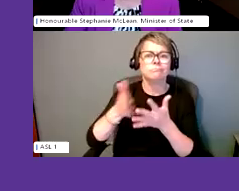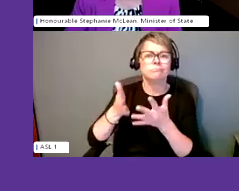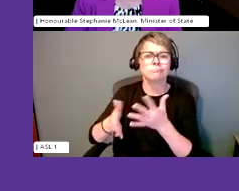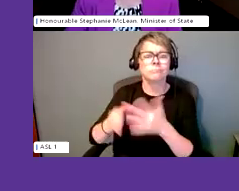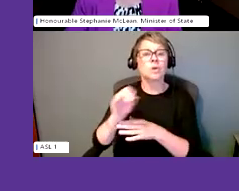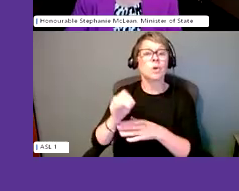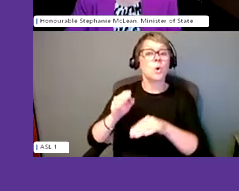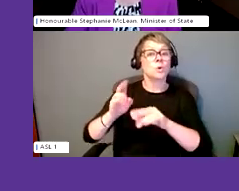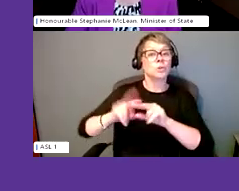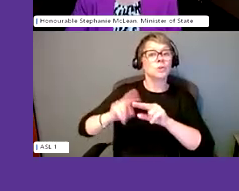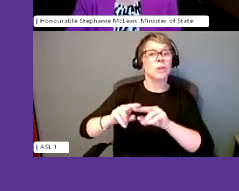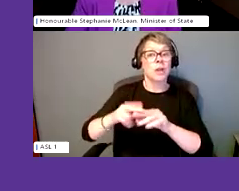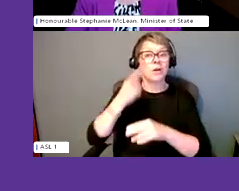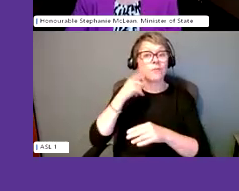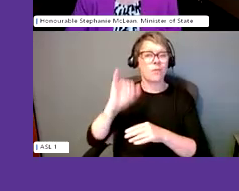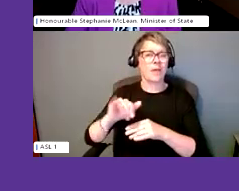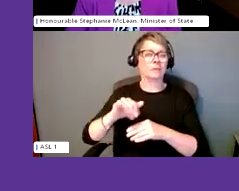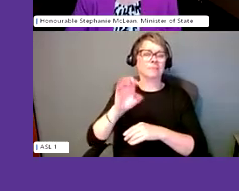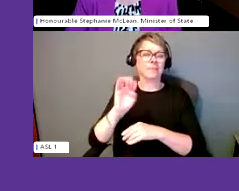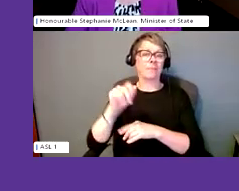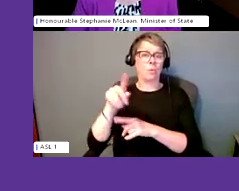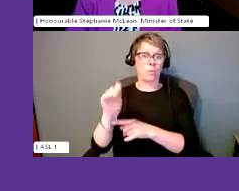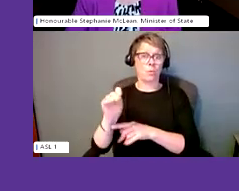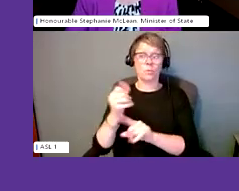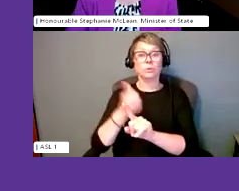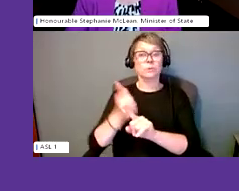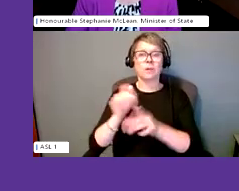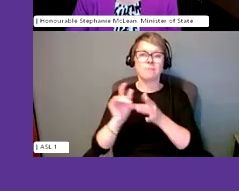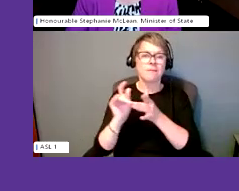Canadian Network for the Prevention of Elder Abuse, she has helped guide